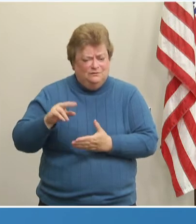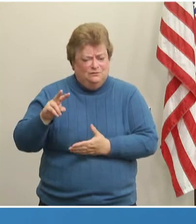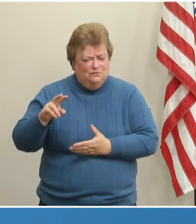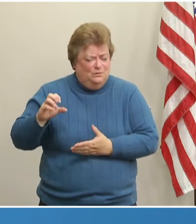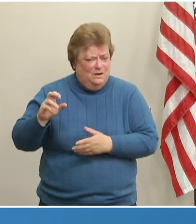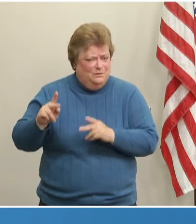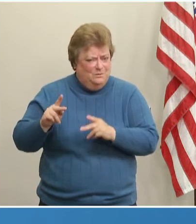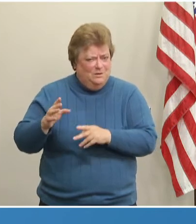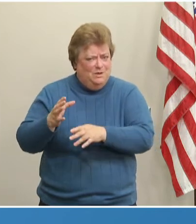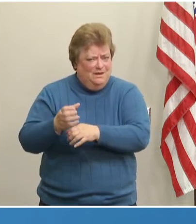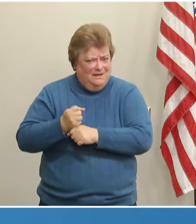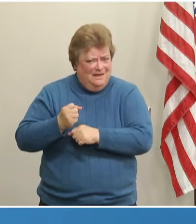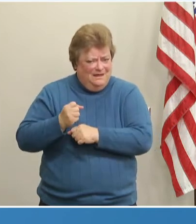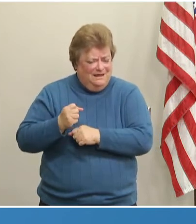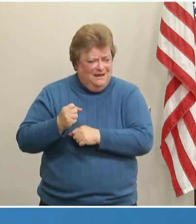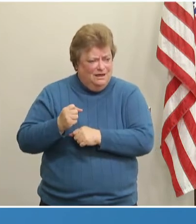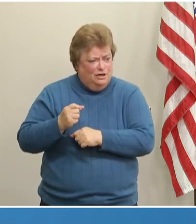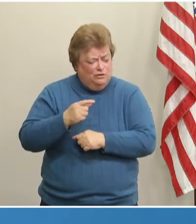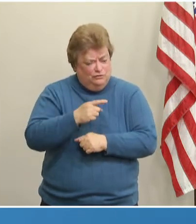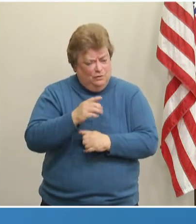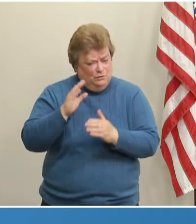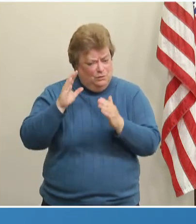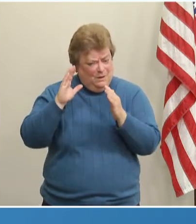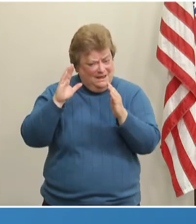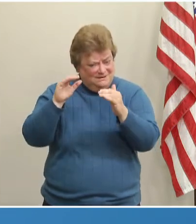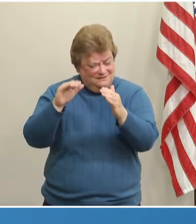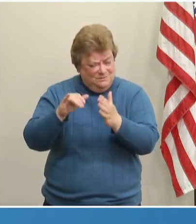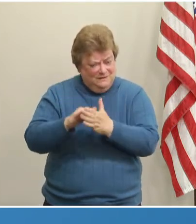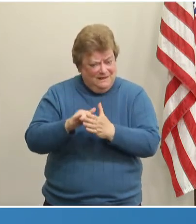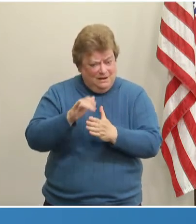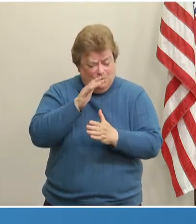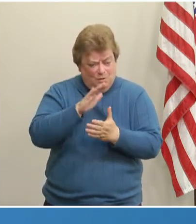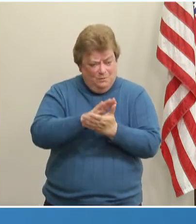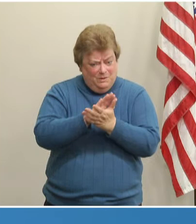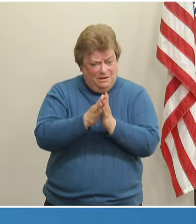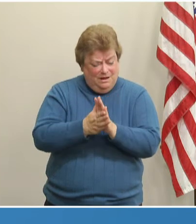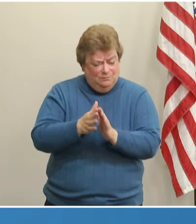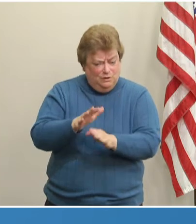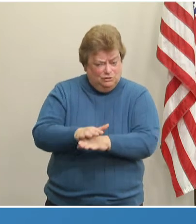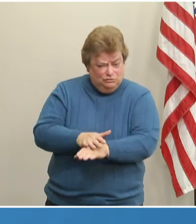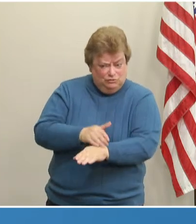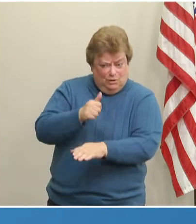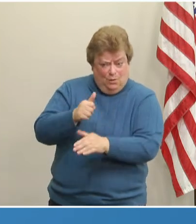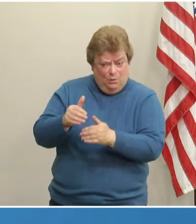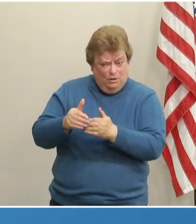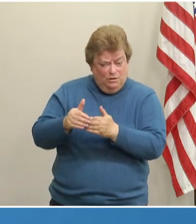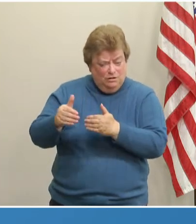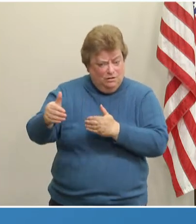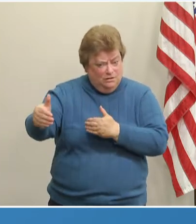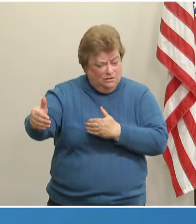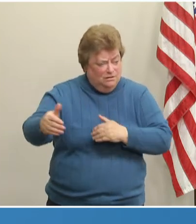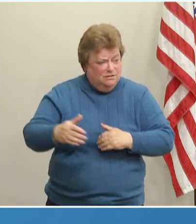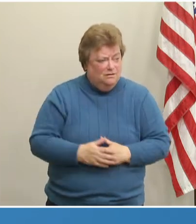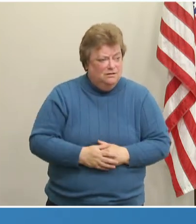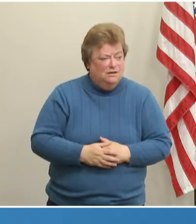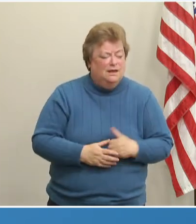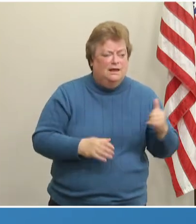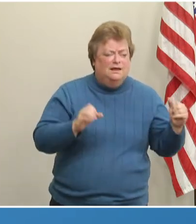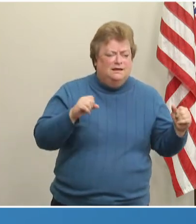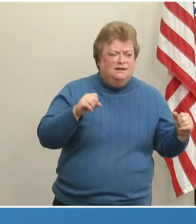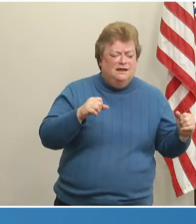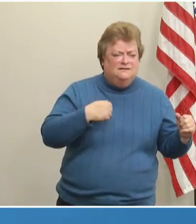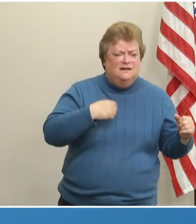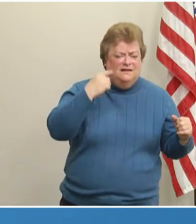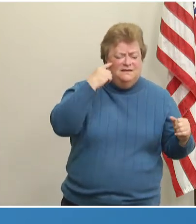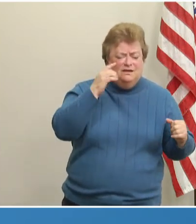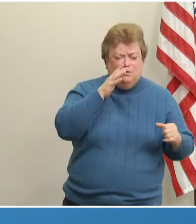initiated vaccinations. Do you anticipate it's going to be slower moving forward? I think it will be slower